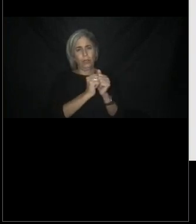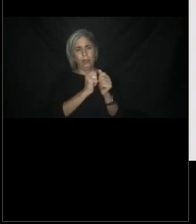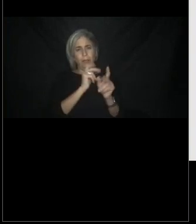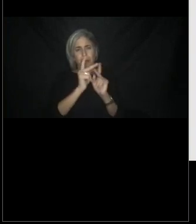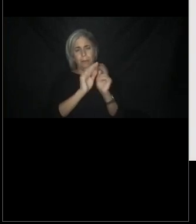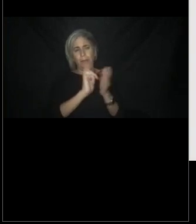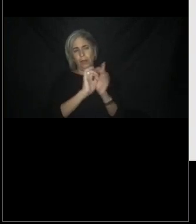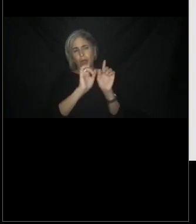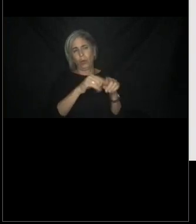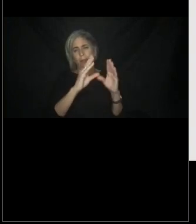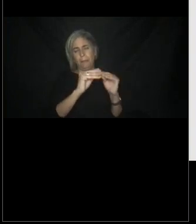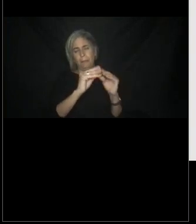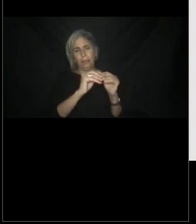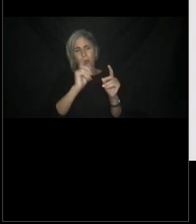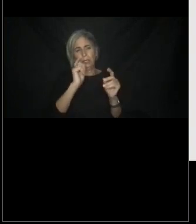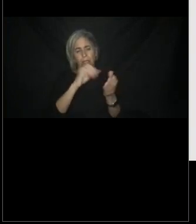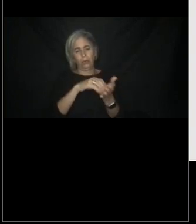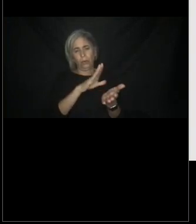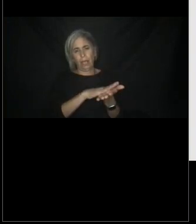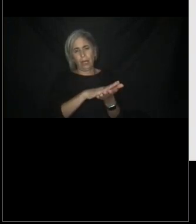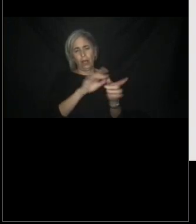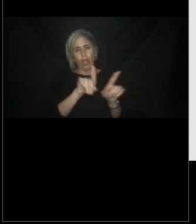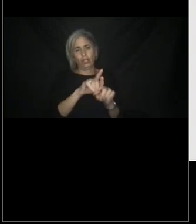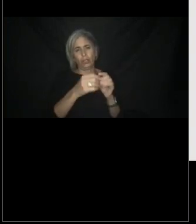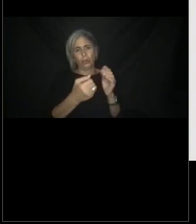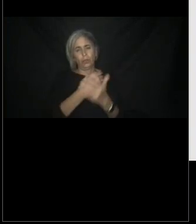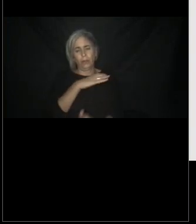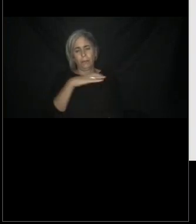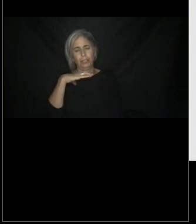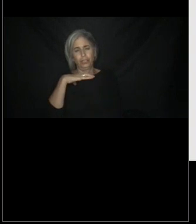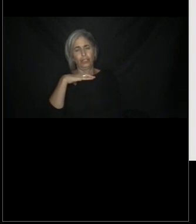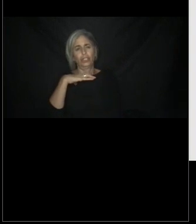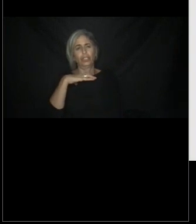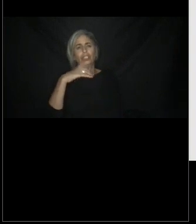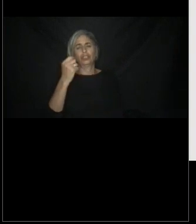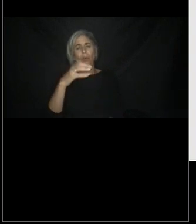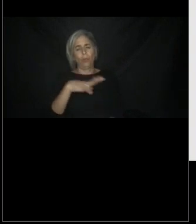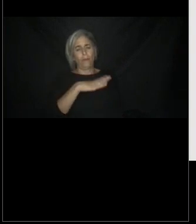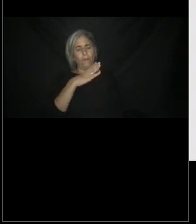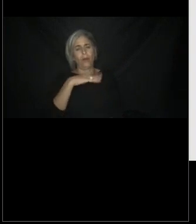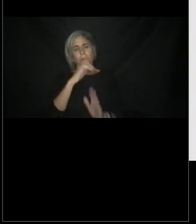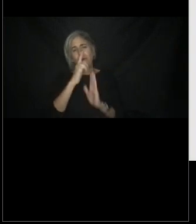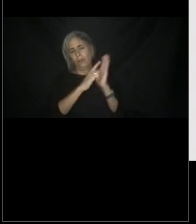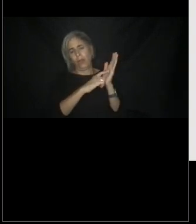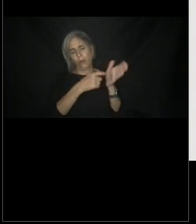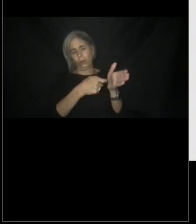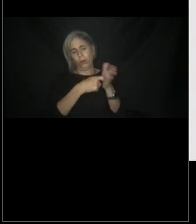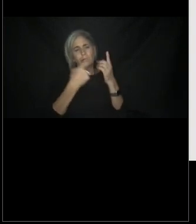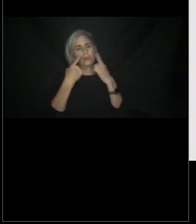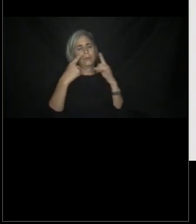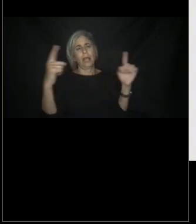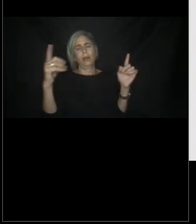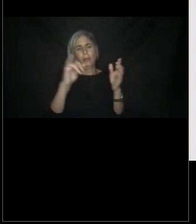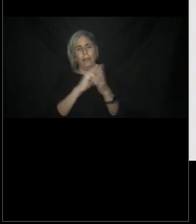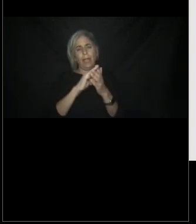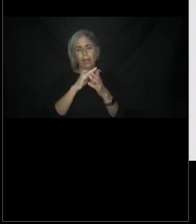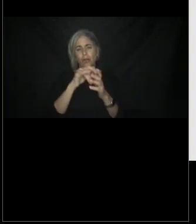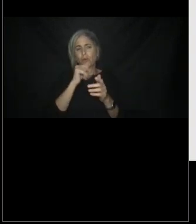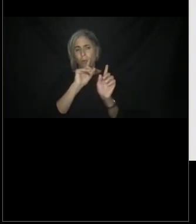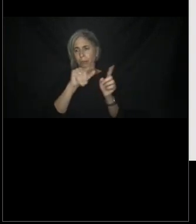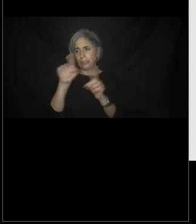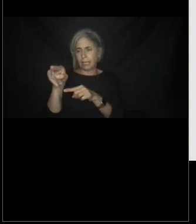that meeting. We need to note that on the record. And we also have a new commissioner. And so the formalities of the statute require us to announce that those will be in attendance,